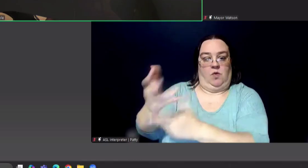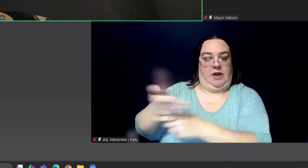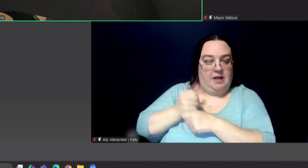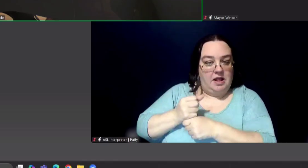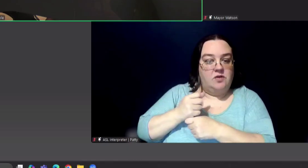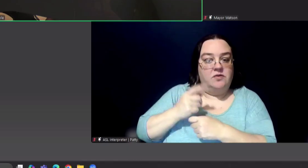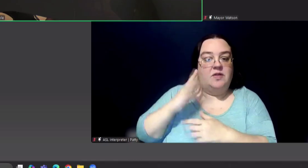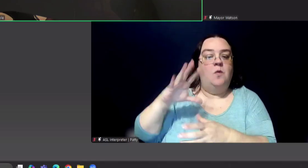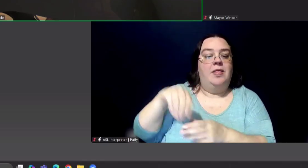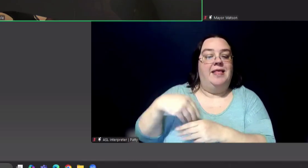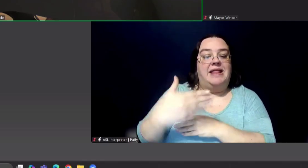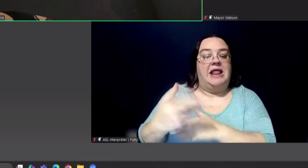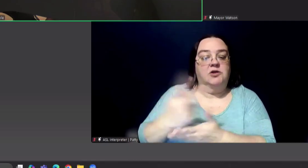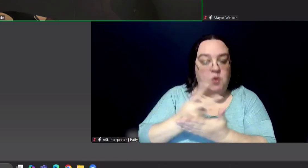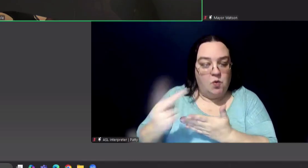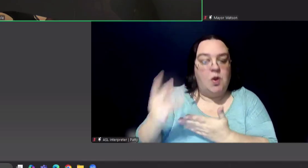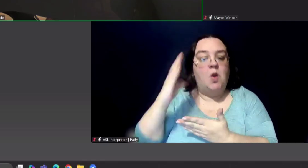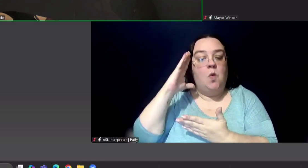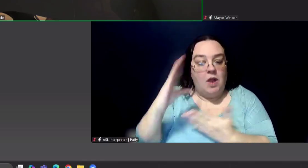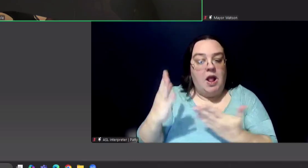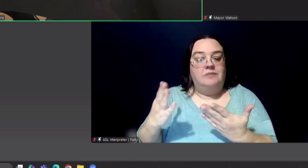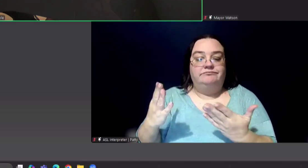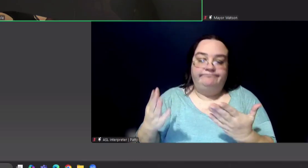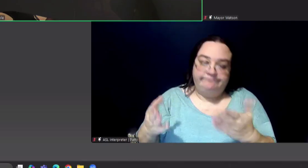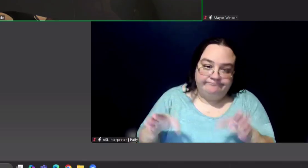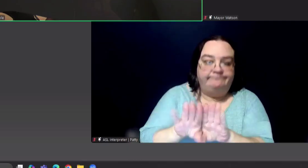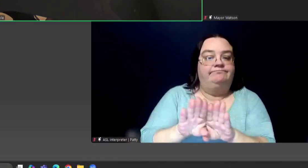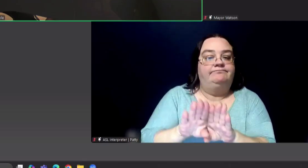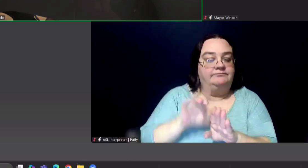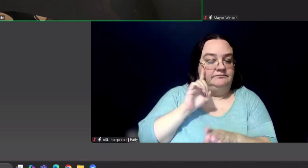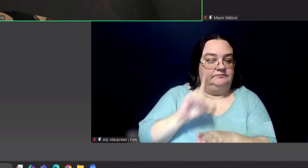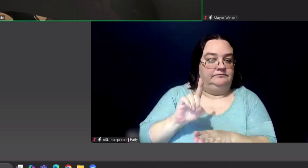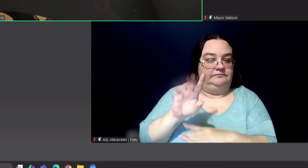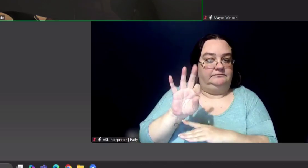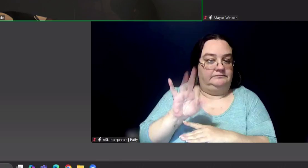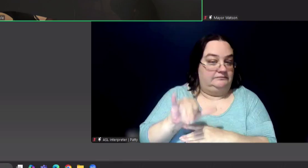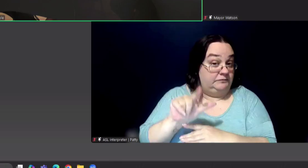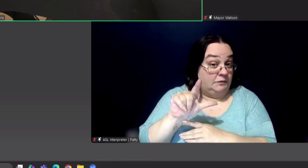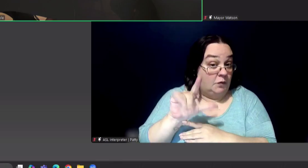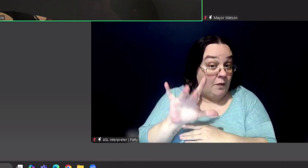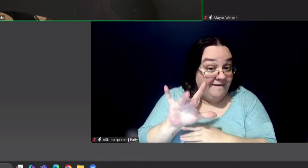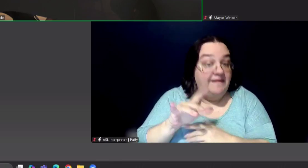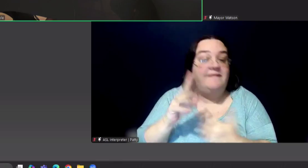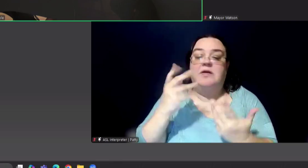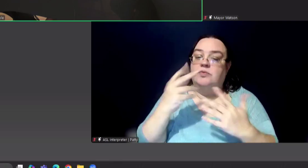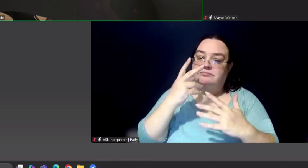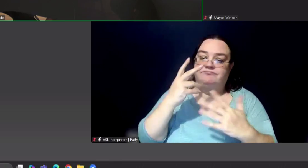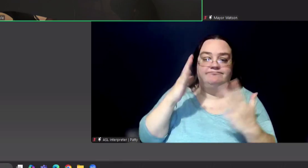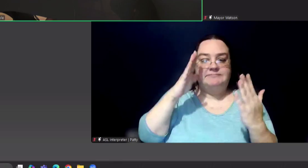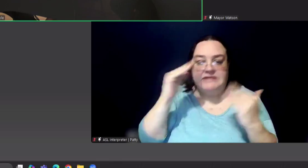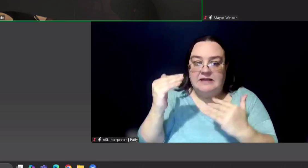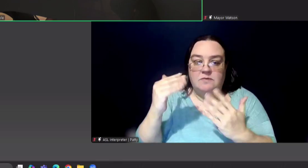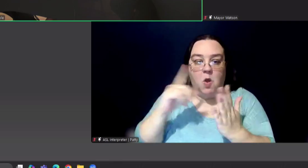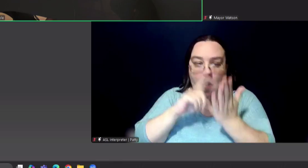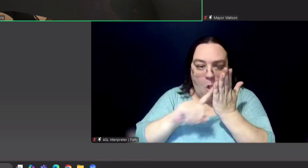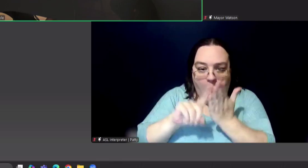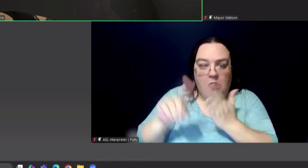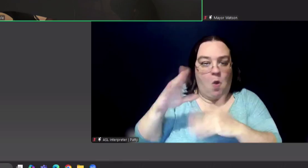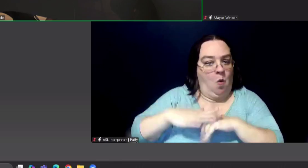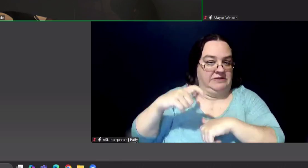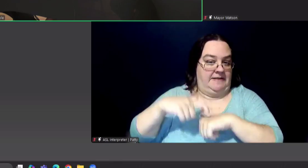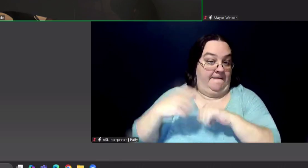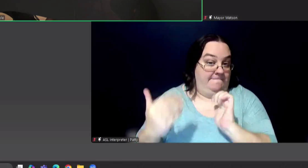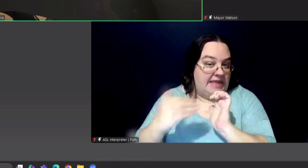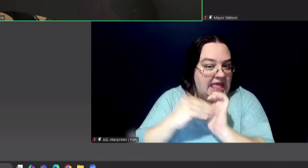closing the books on 25, and, we anticipate an on-time audit again. So just wanted to